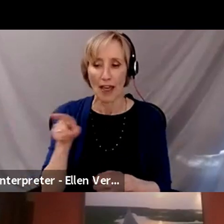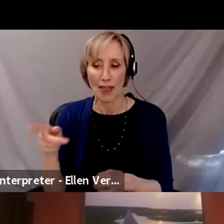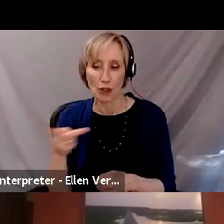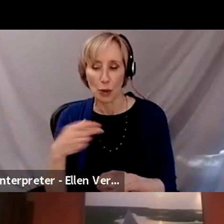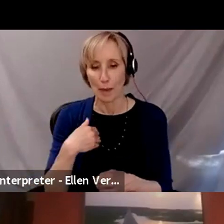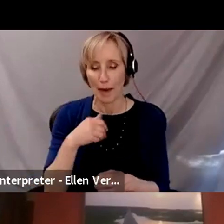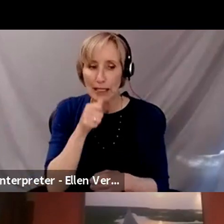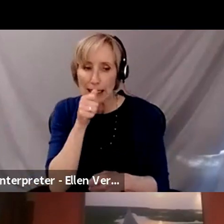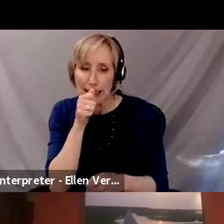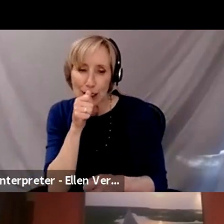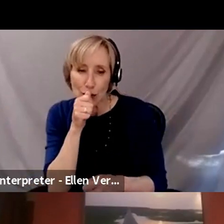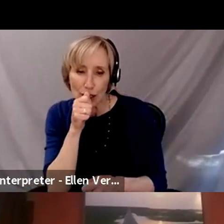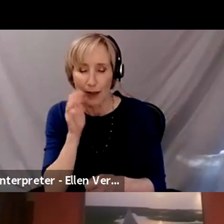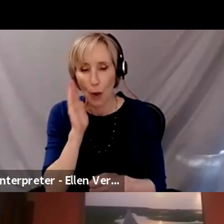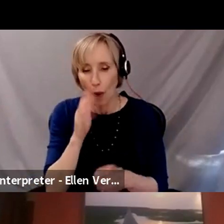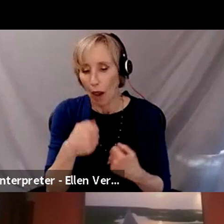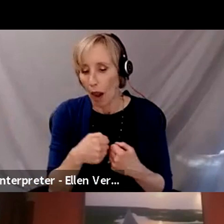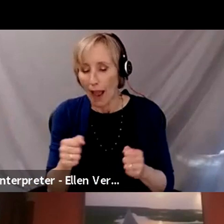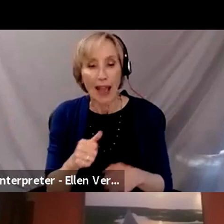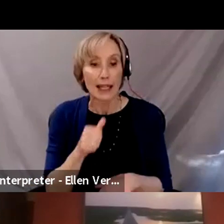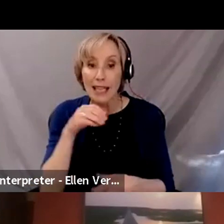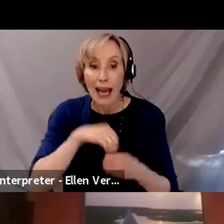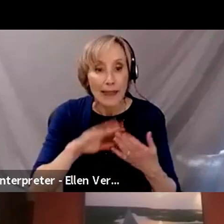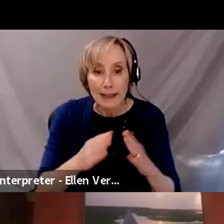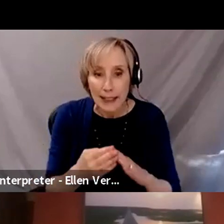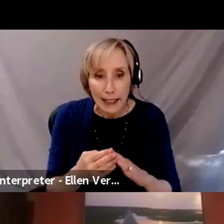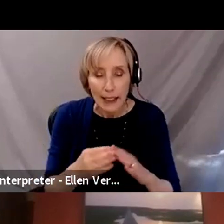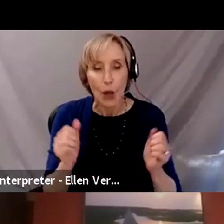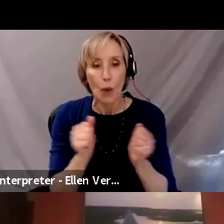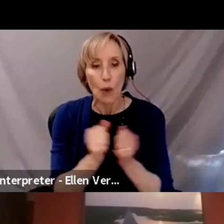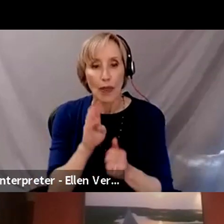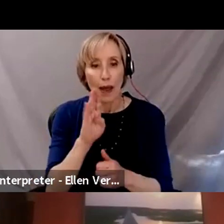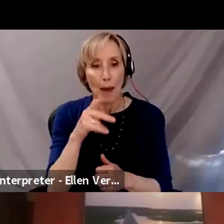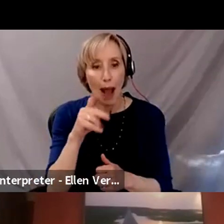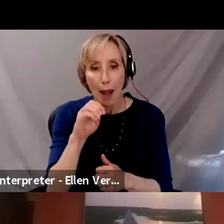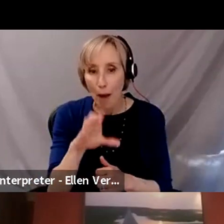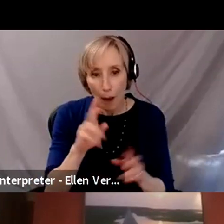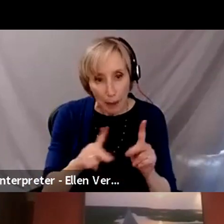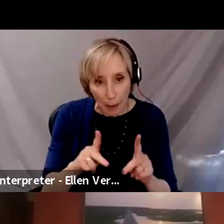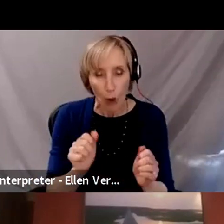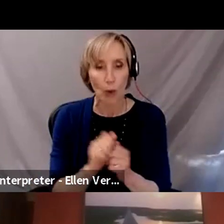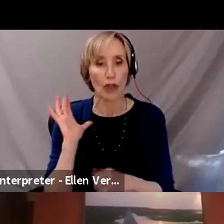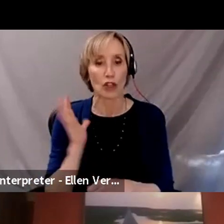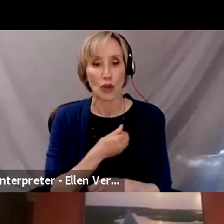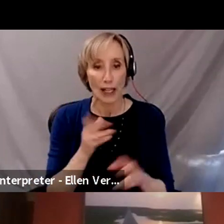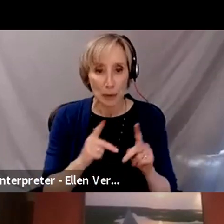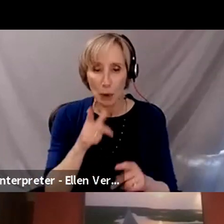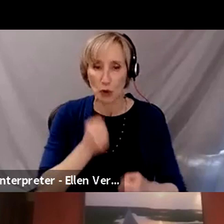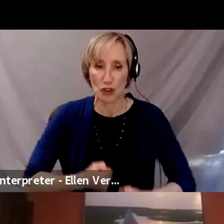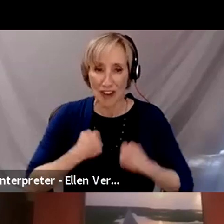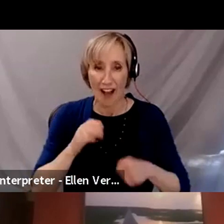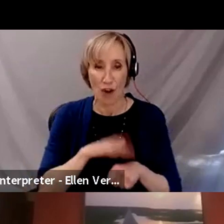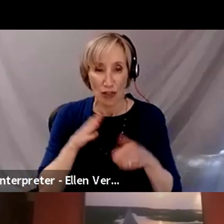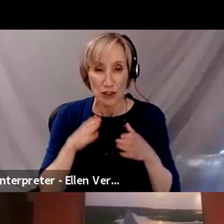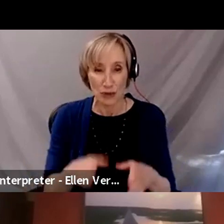It's not in the city with the BIPOC people, with the trans people who may be surviving on the streets, who may not live